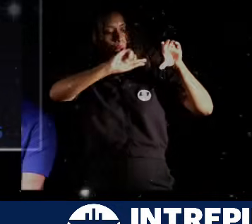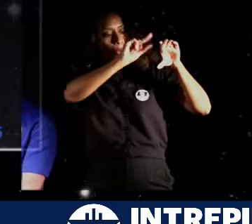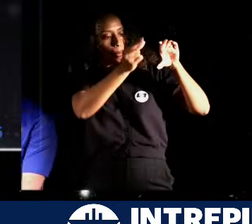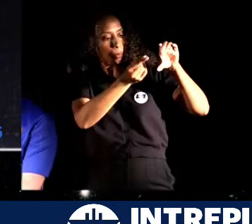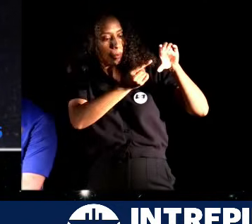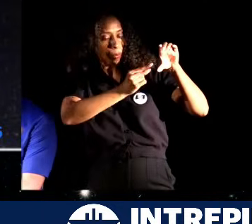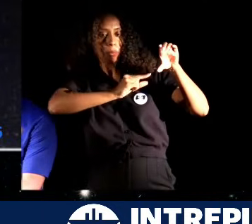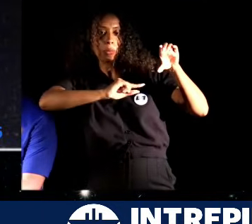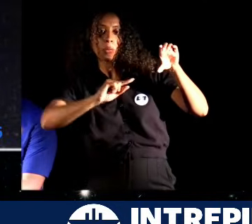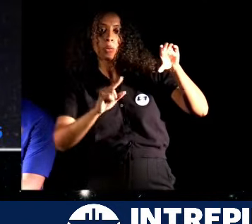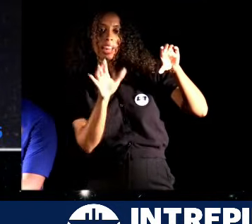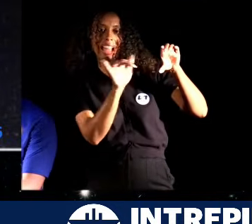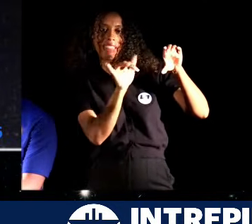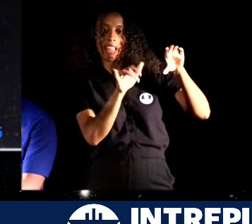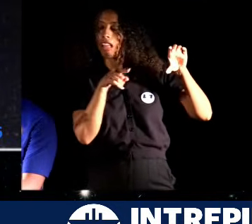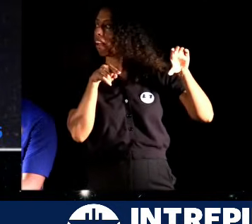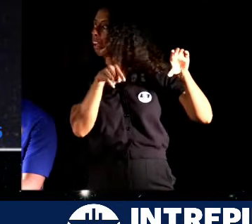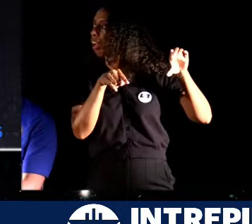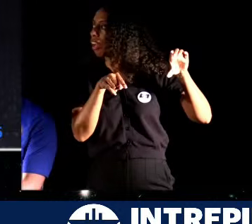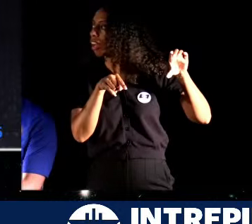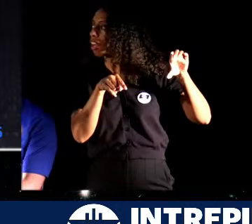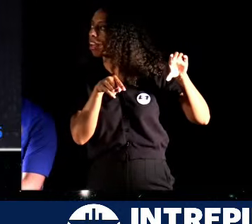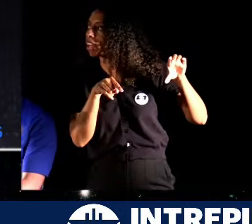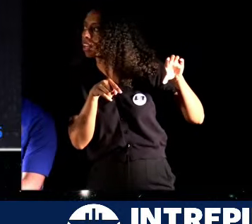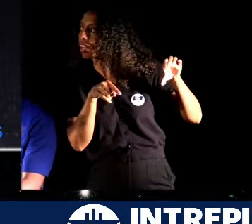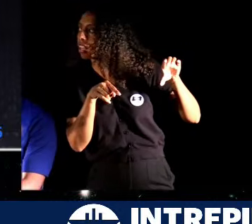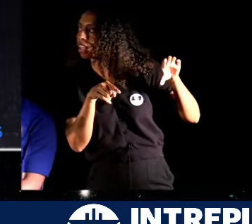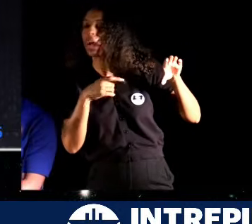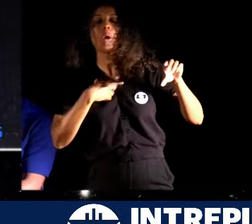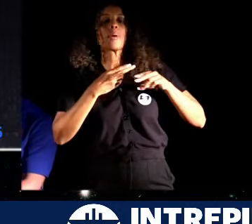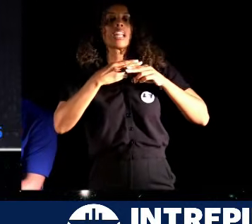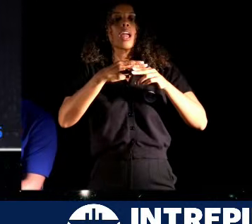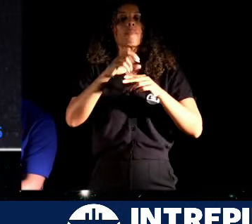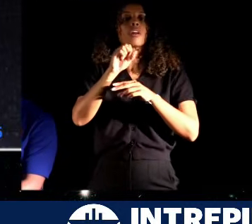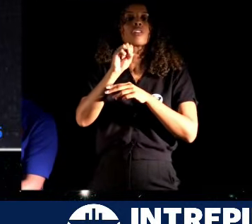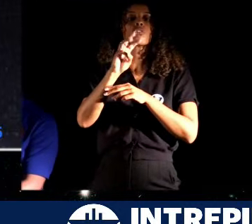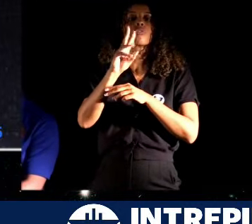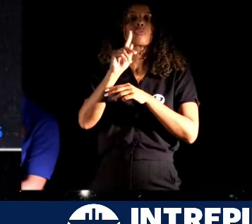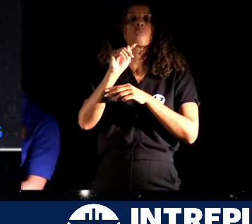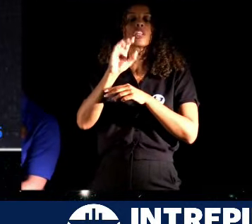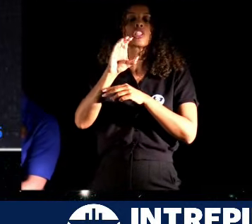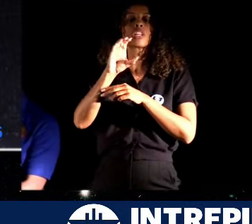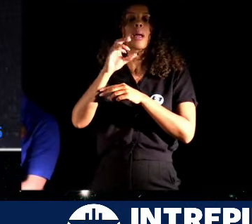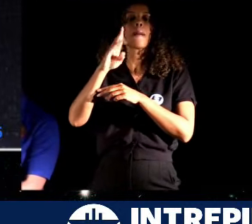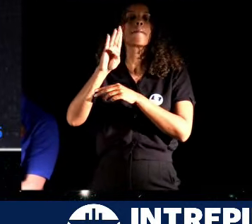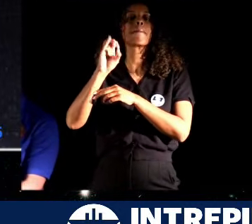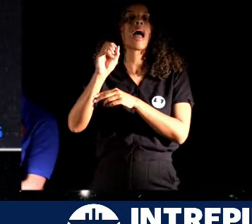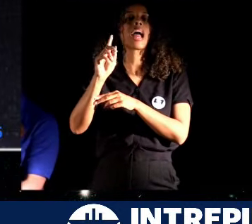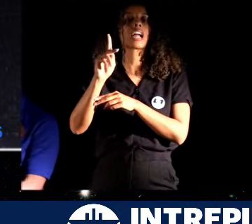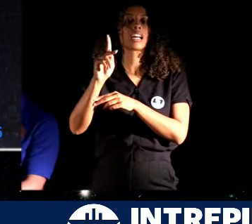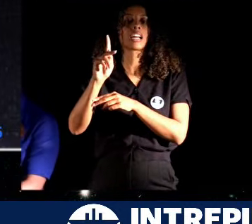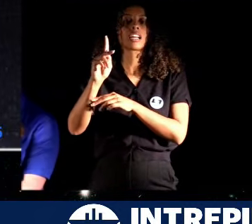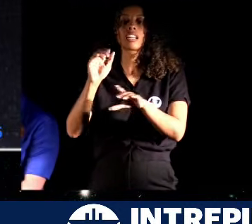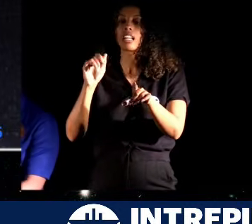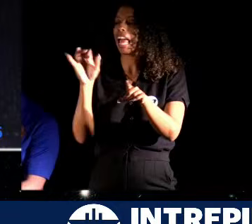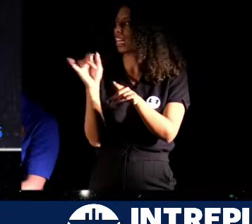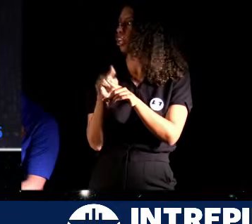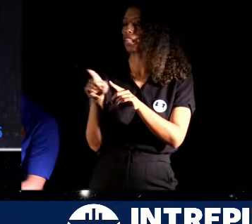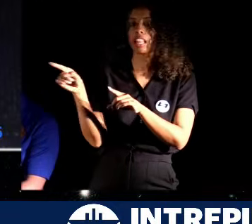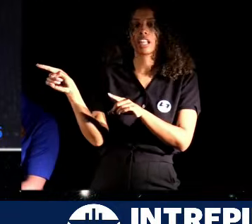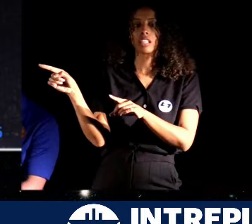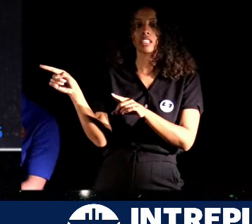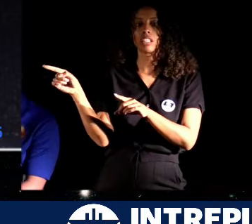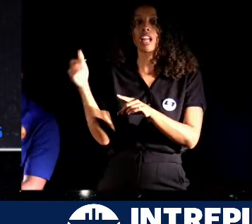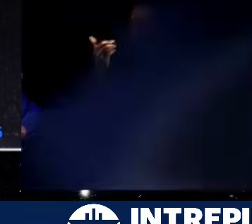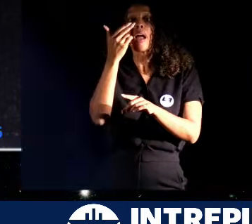S shape, like a switchback. And by the way, we call them switchbacks. And yeah, it's like this. And the funny